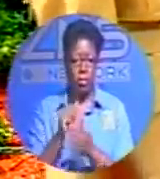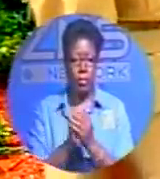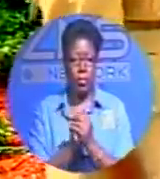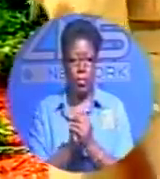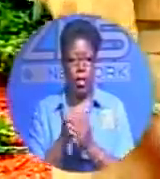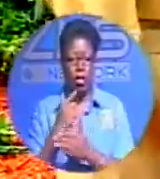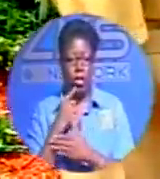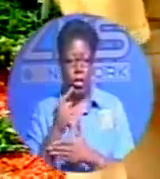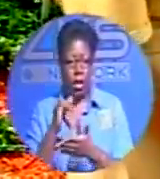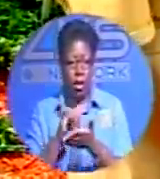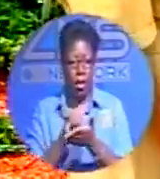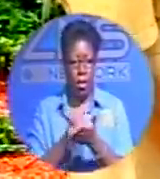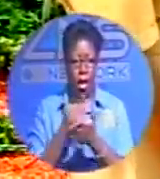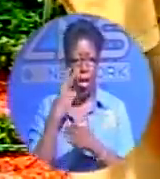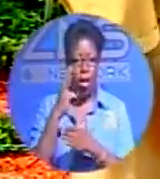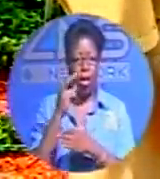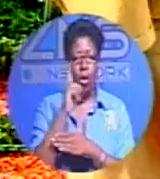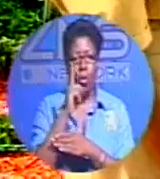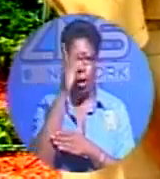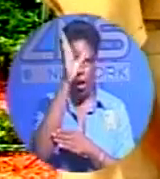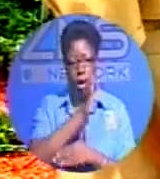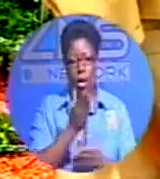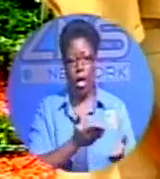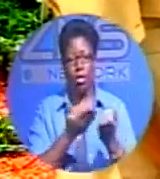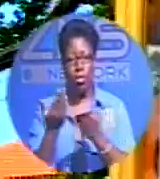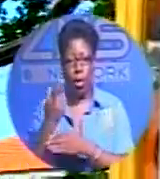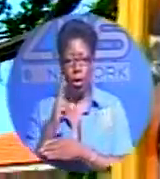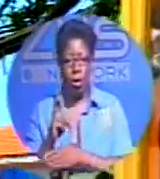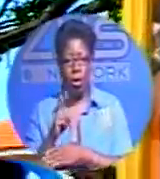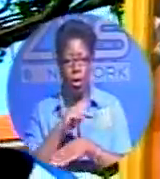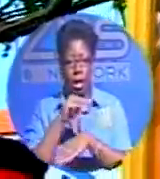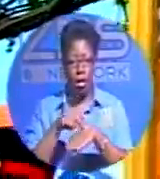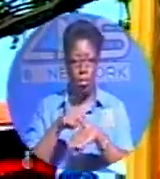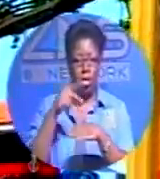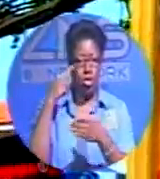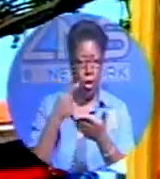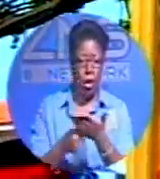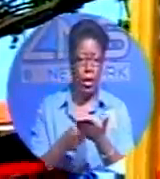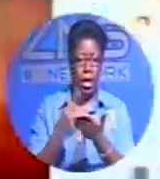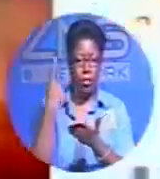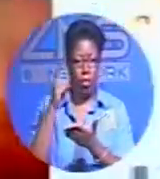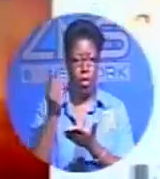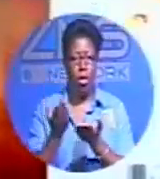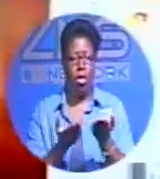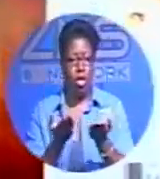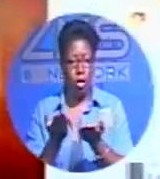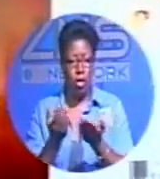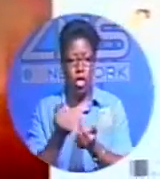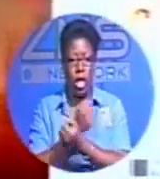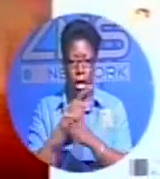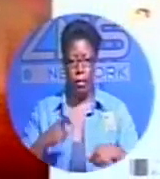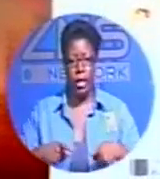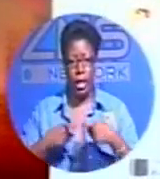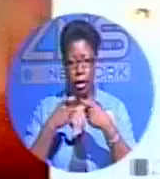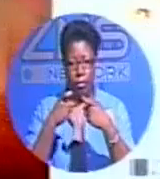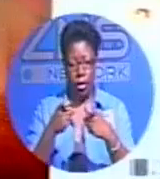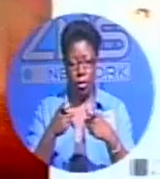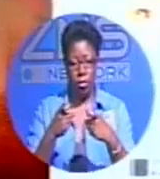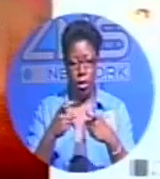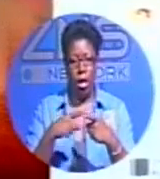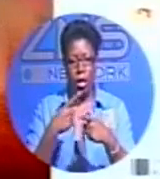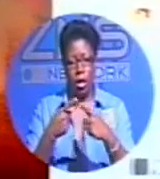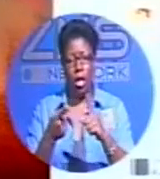whatsoever, saying, "Look where God has brought her. To be nationally recognized for her service, she loves giving even to this